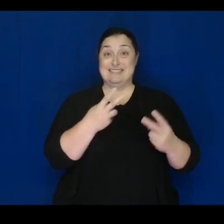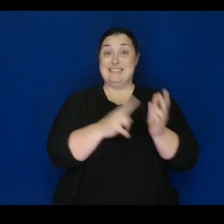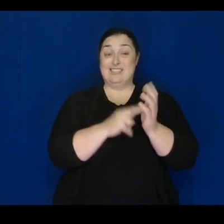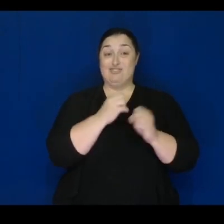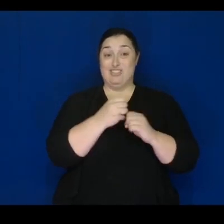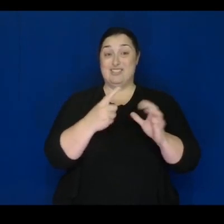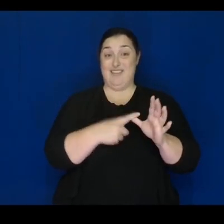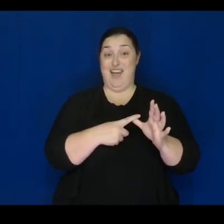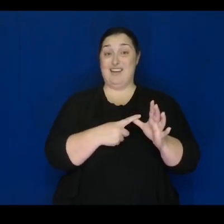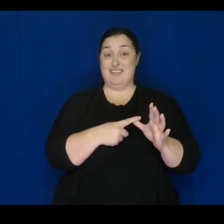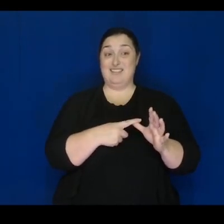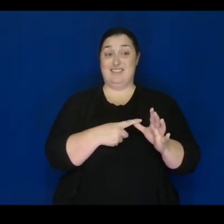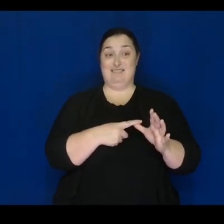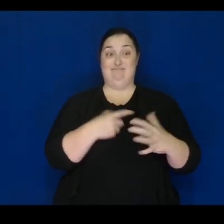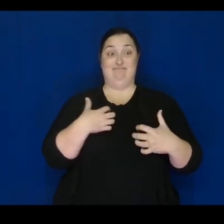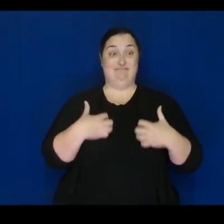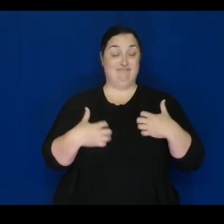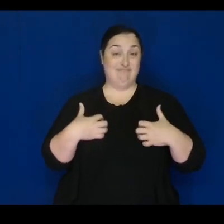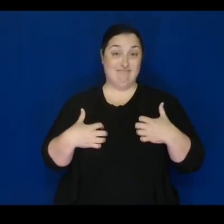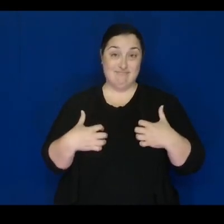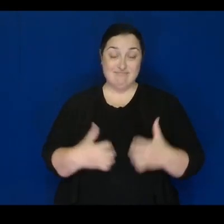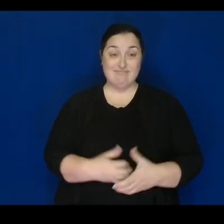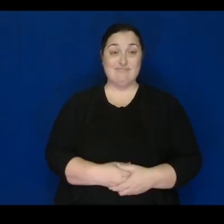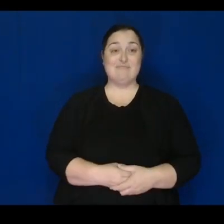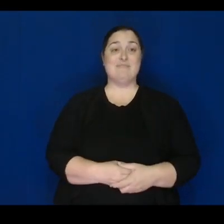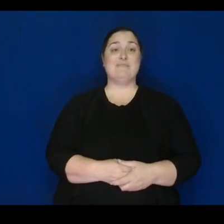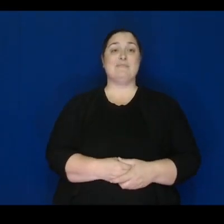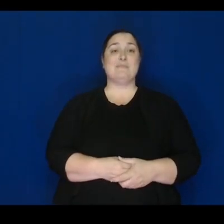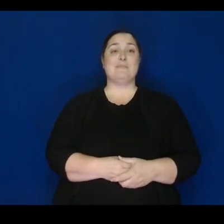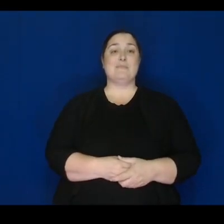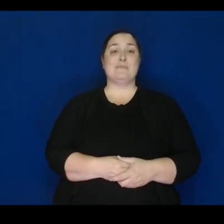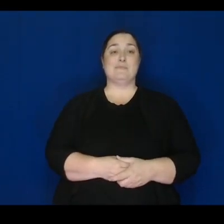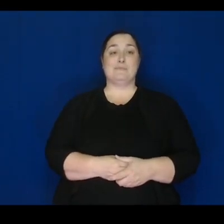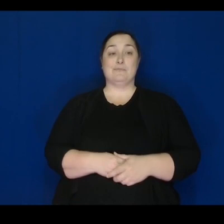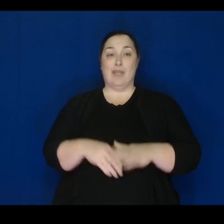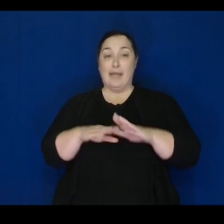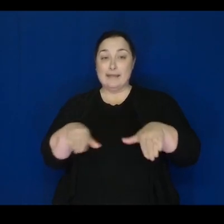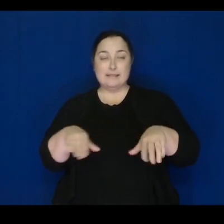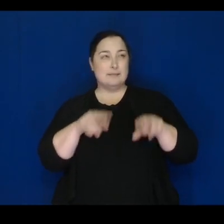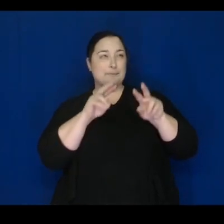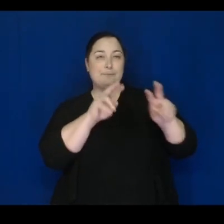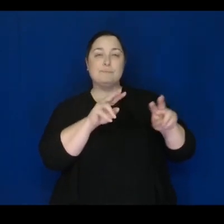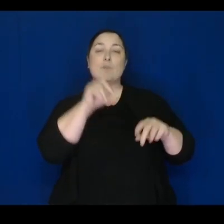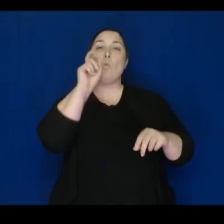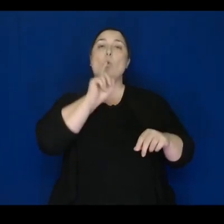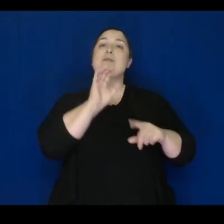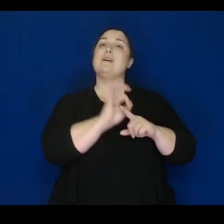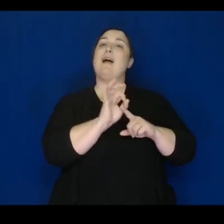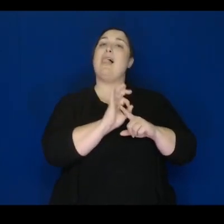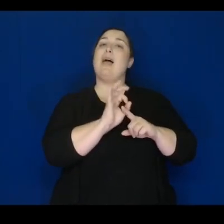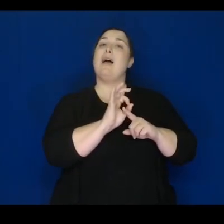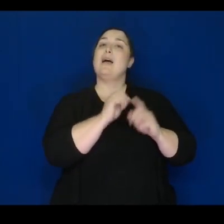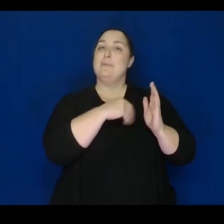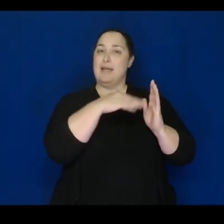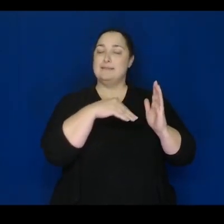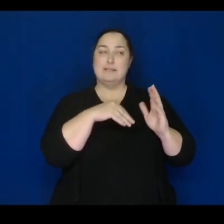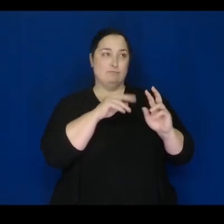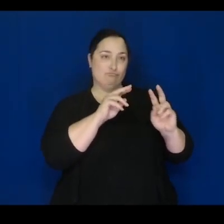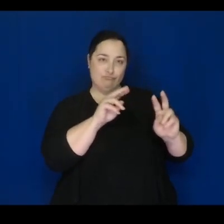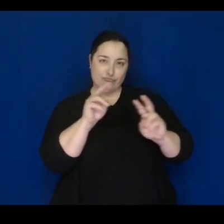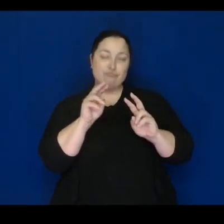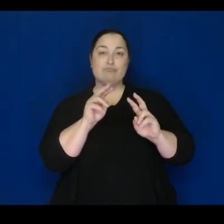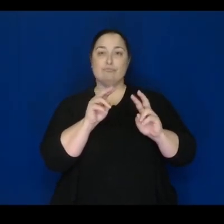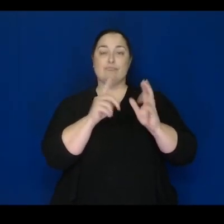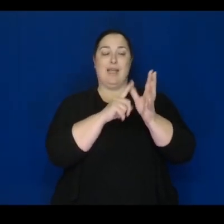previously, and they were excited to be there. Letting the kids view the watercolour paintings, referencing